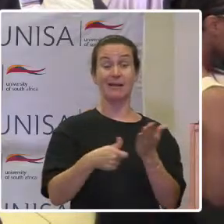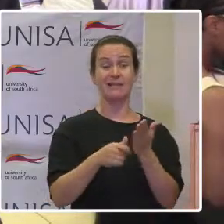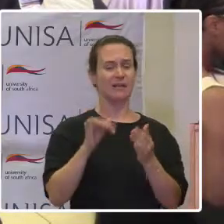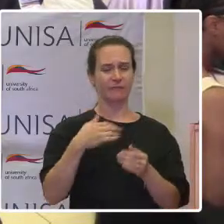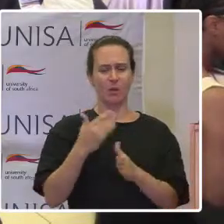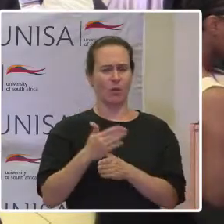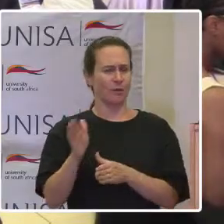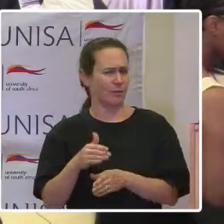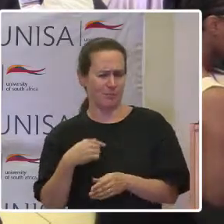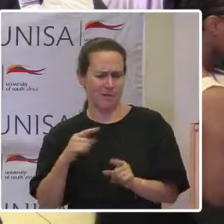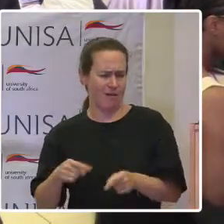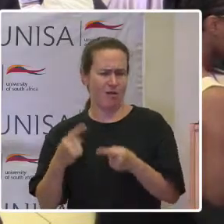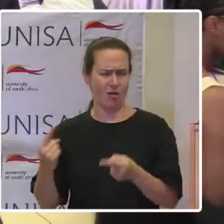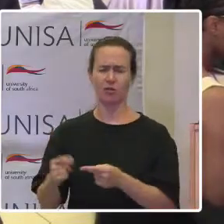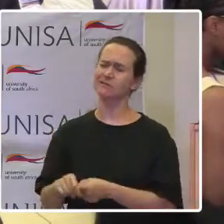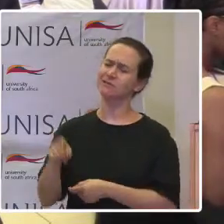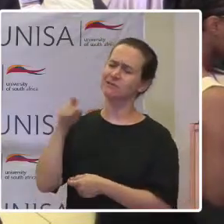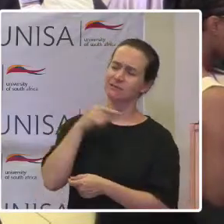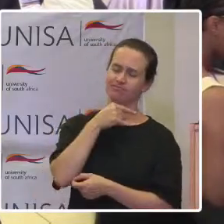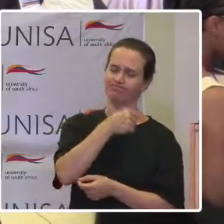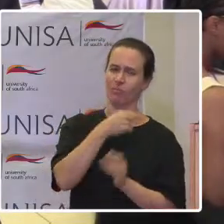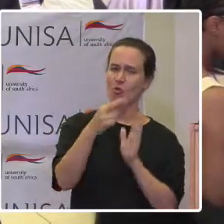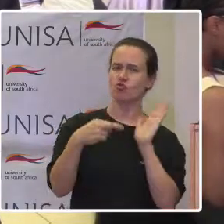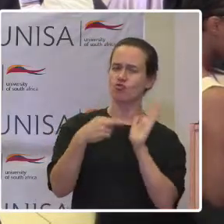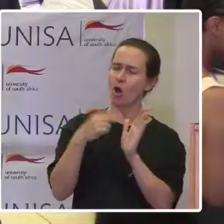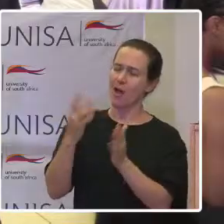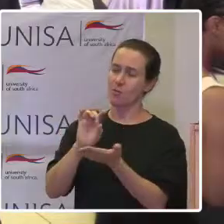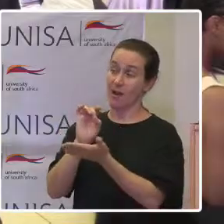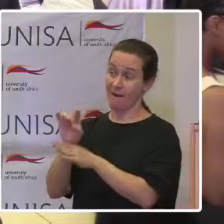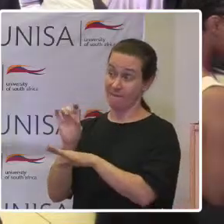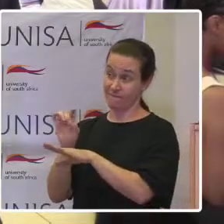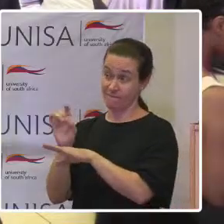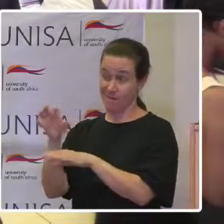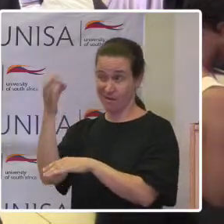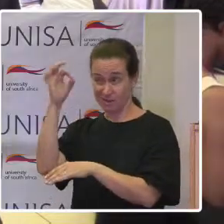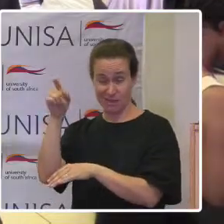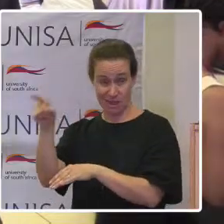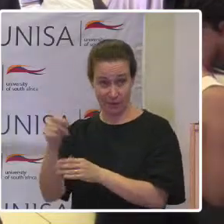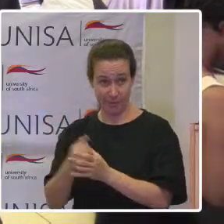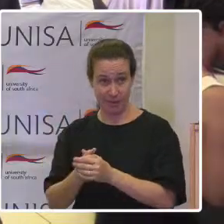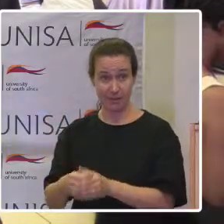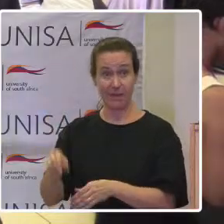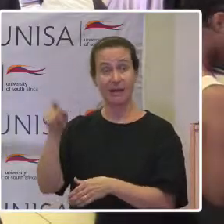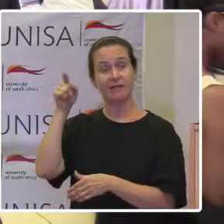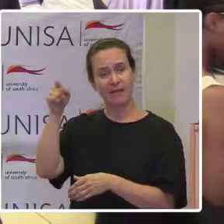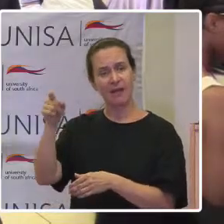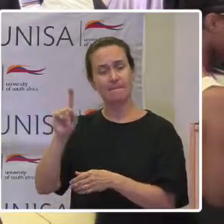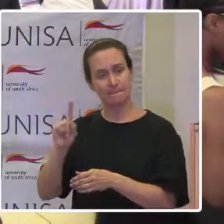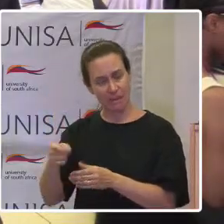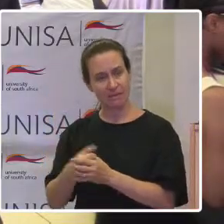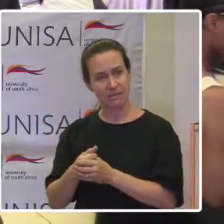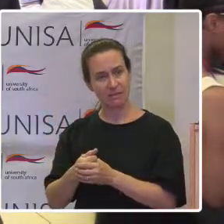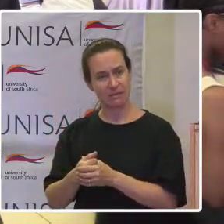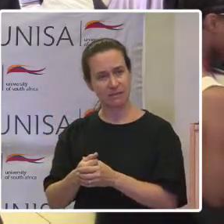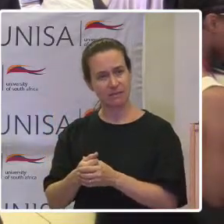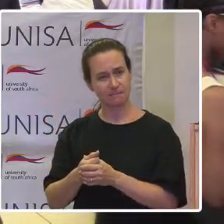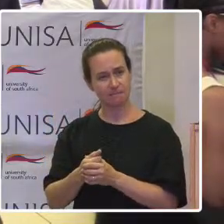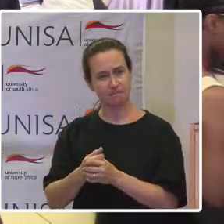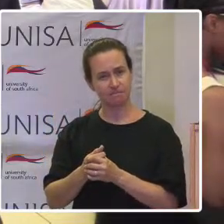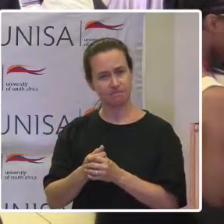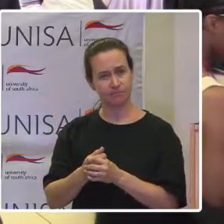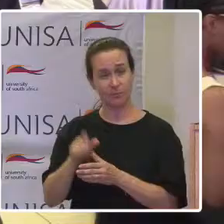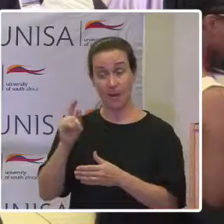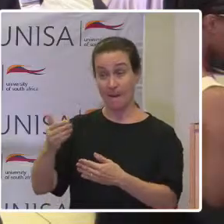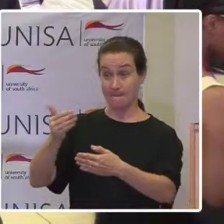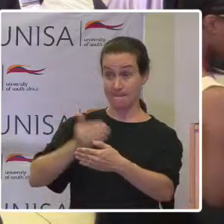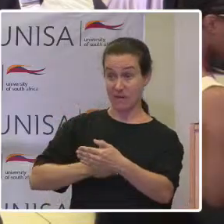role playing in advising the government that there must be employment before we